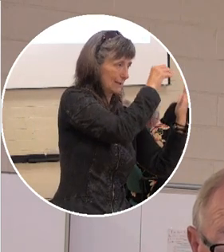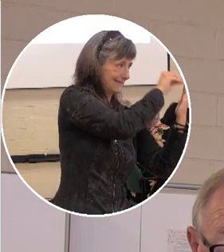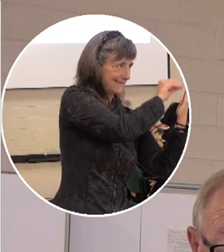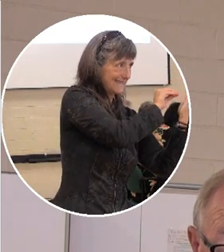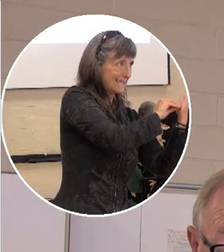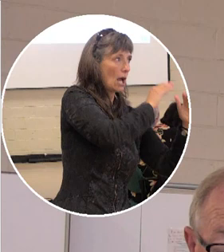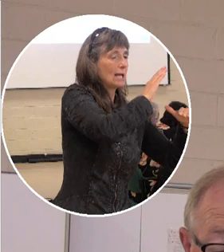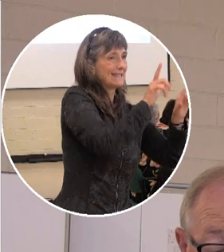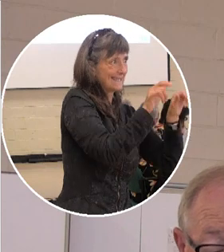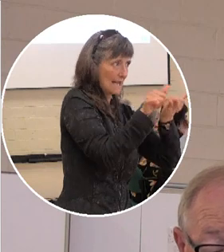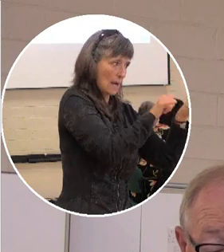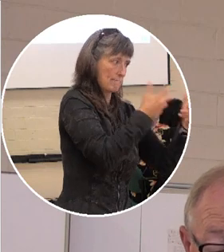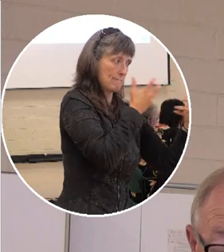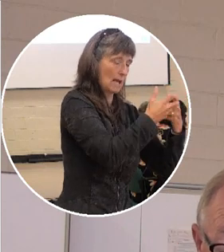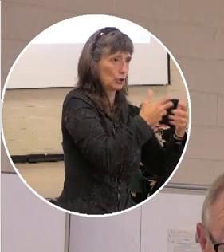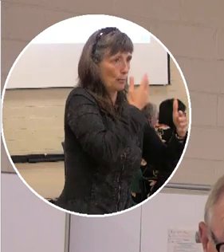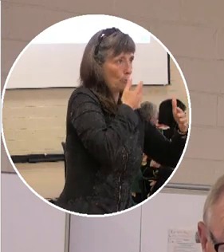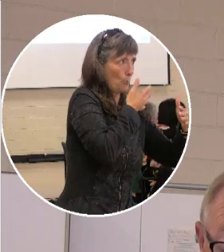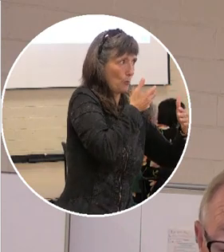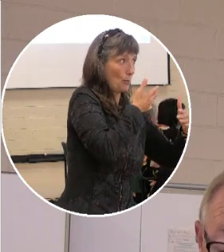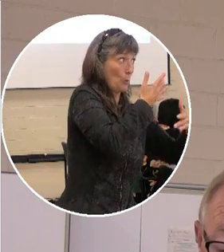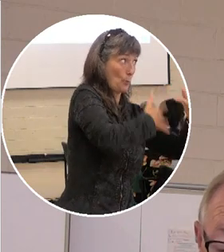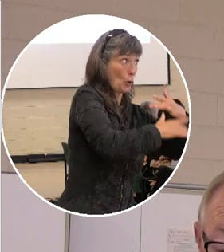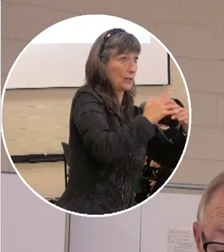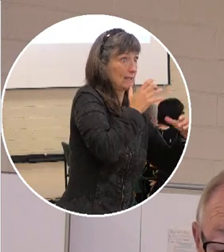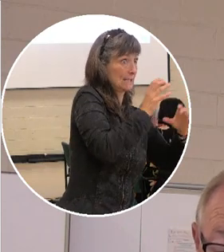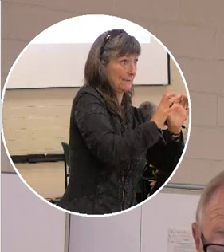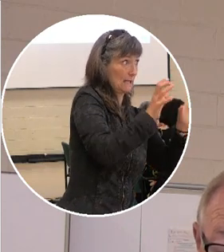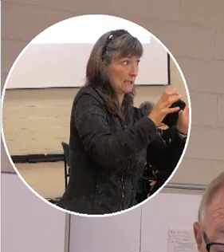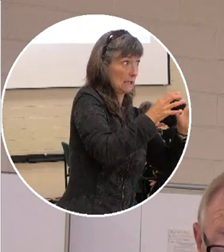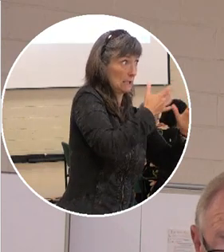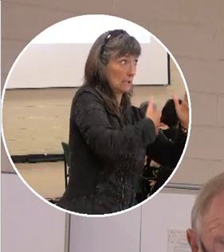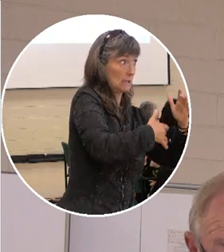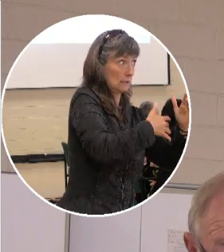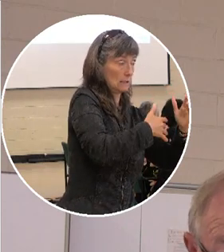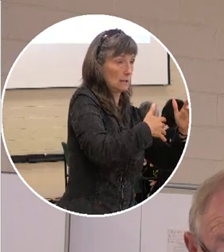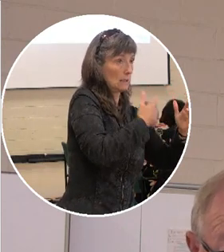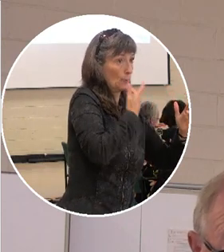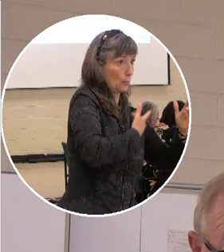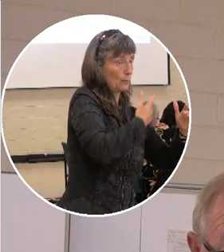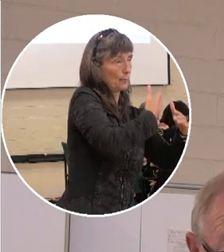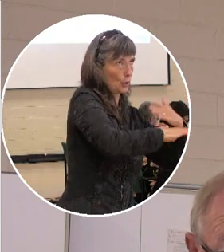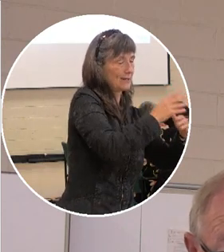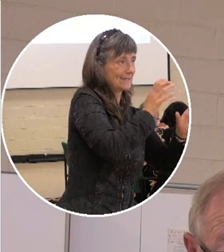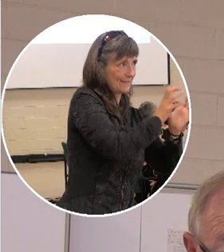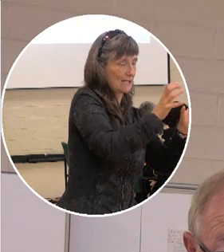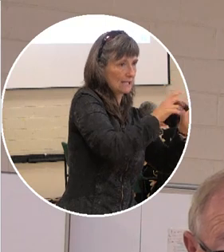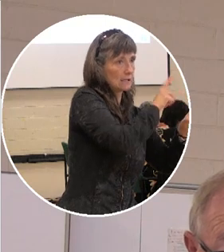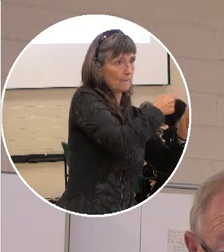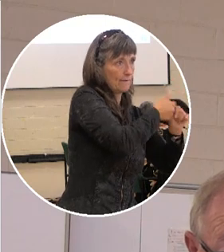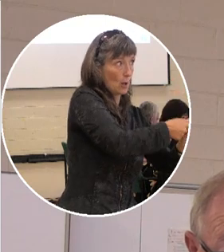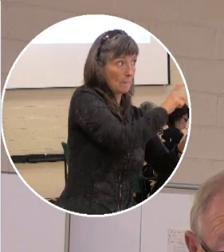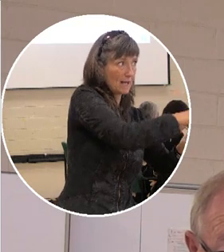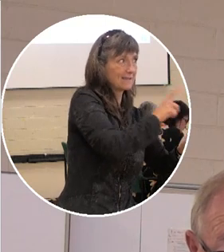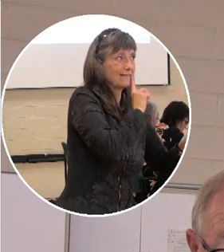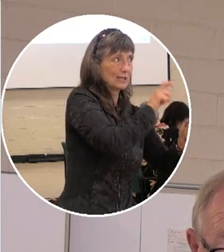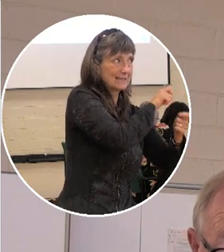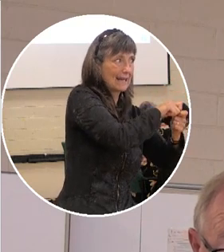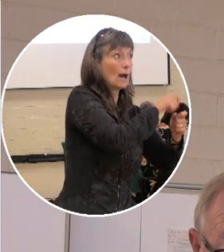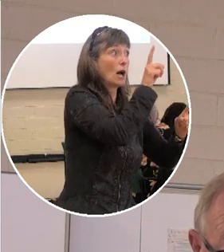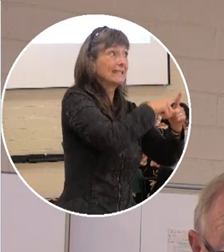the birth certificate or certificate issued under the Change of Name Act 2009 or the Vital Statistics Act